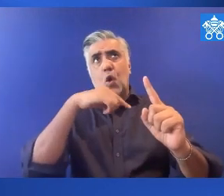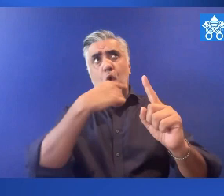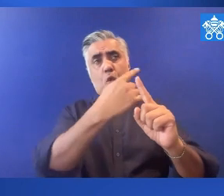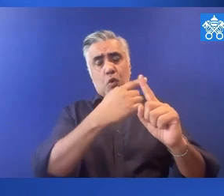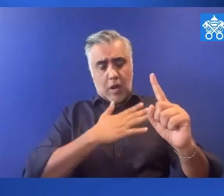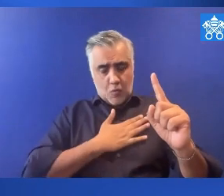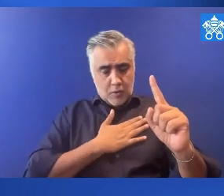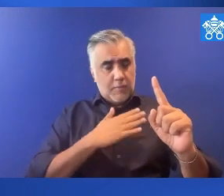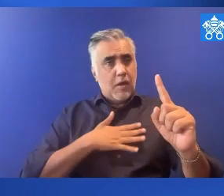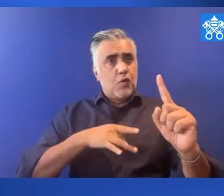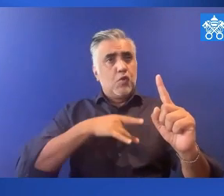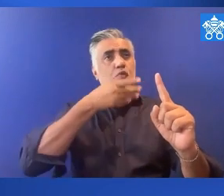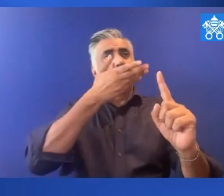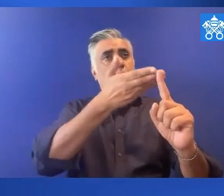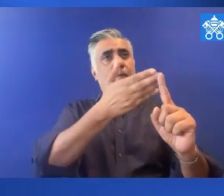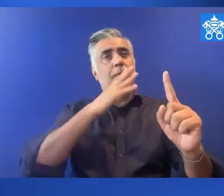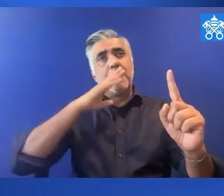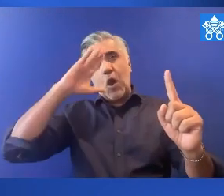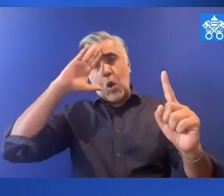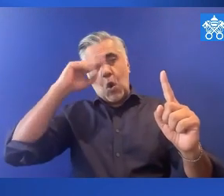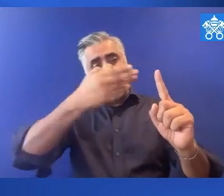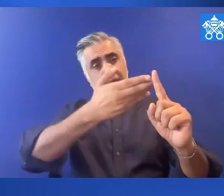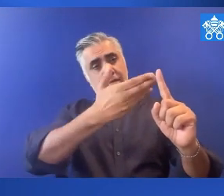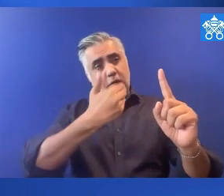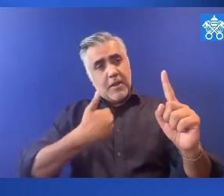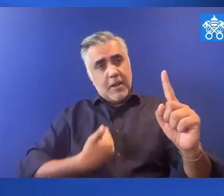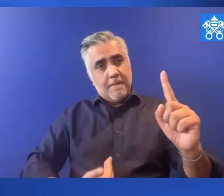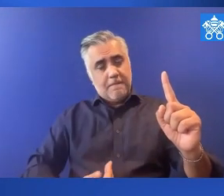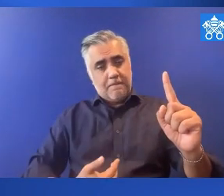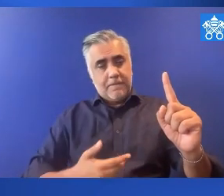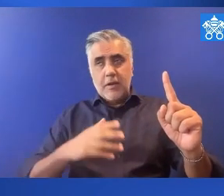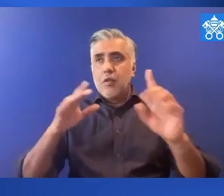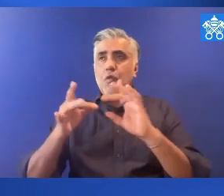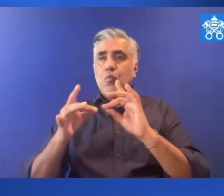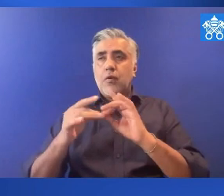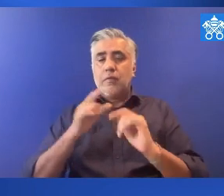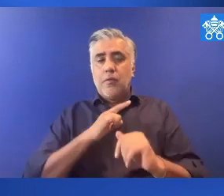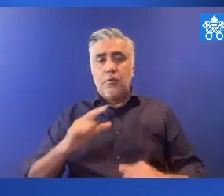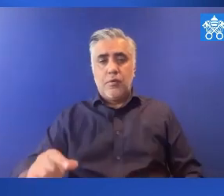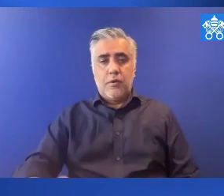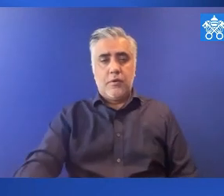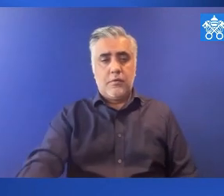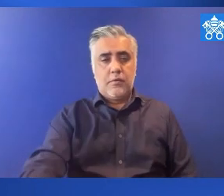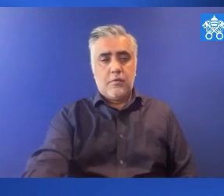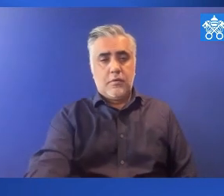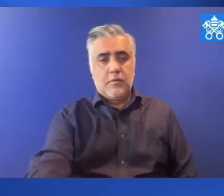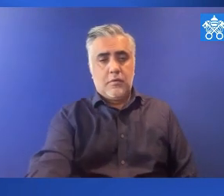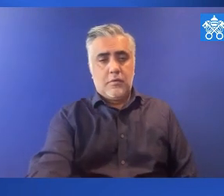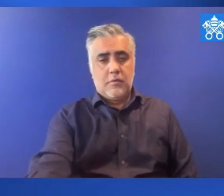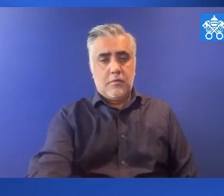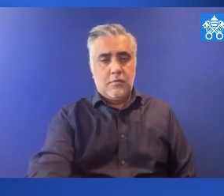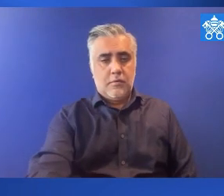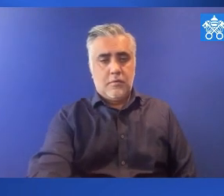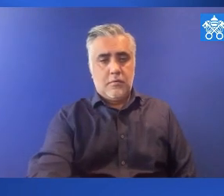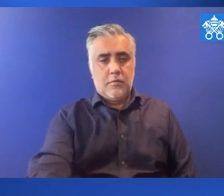firm. In God alone be at rest my soul, for my hope comes from Him. The word